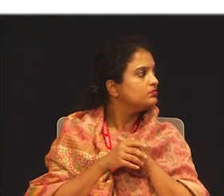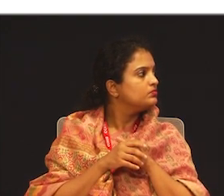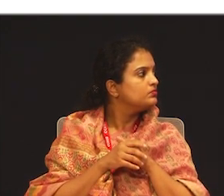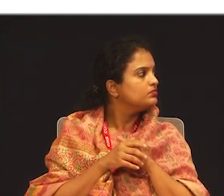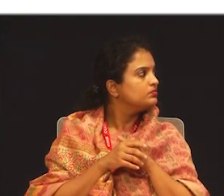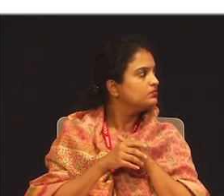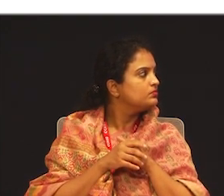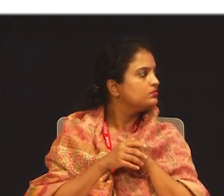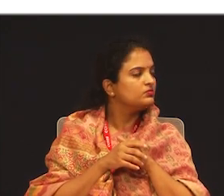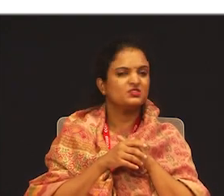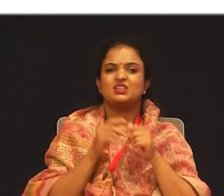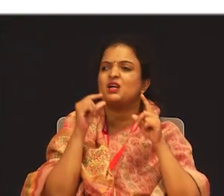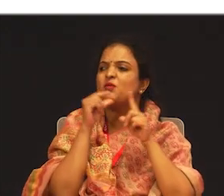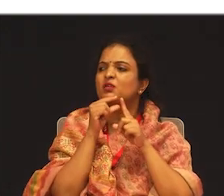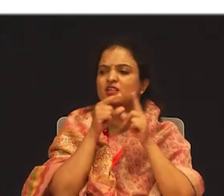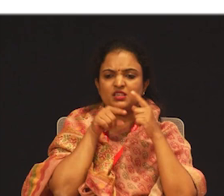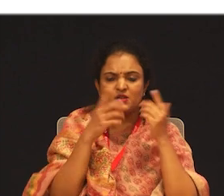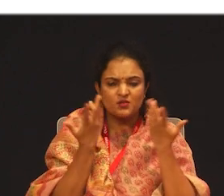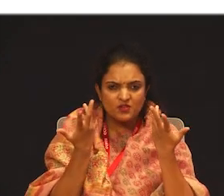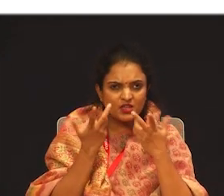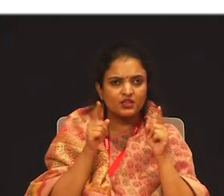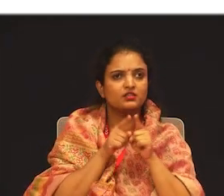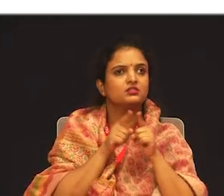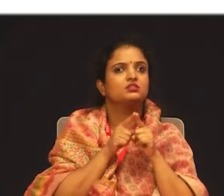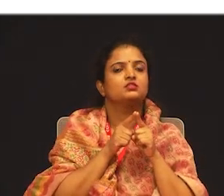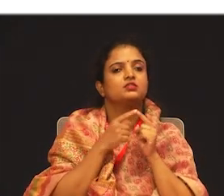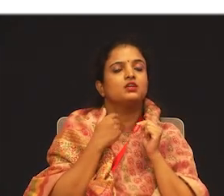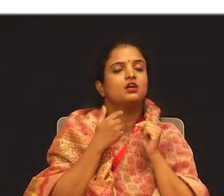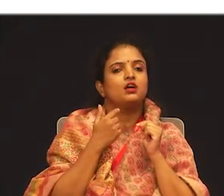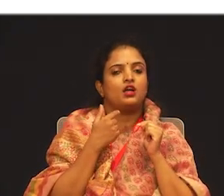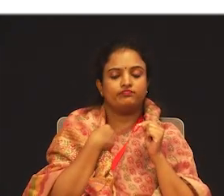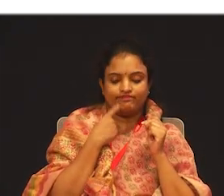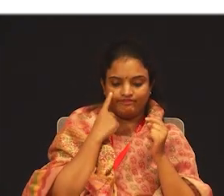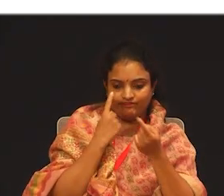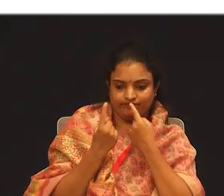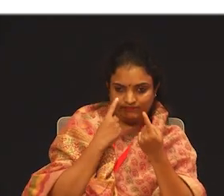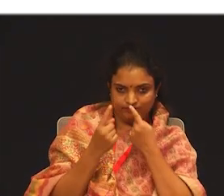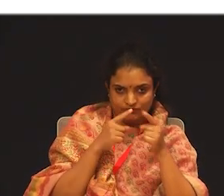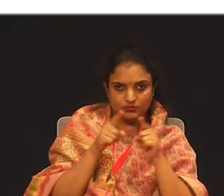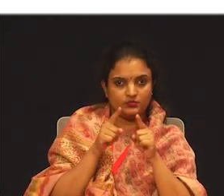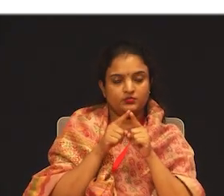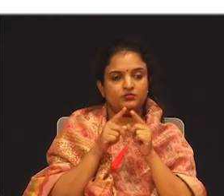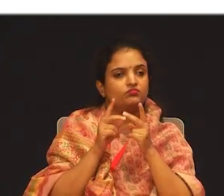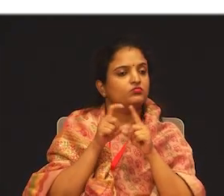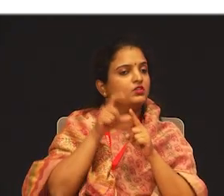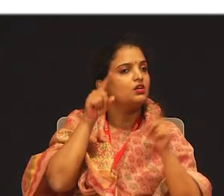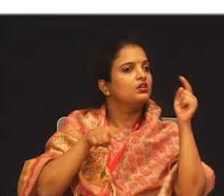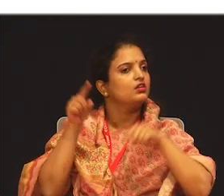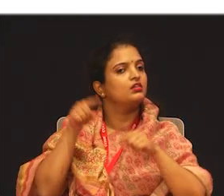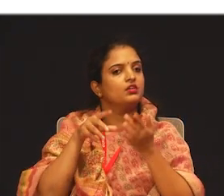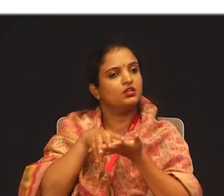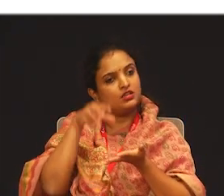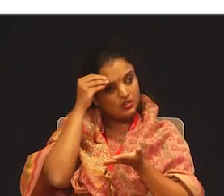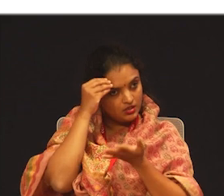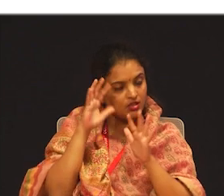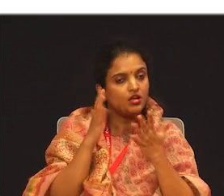So, why PRASHAST? Because we need to identify the diverse learners early,